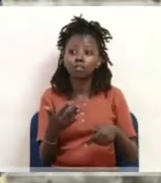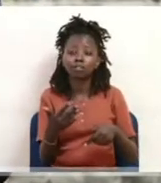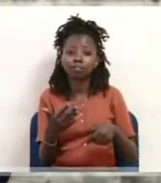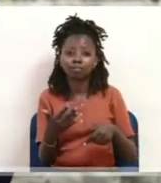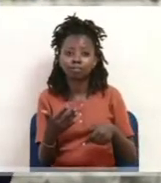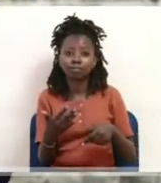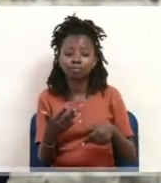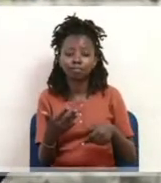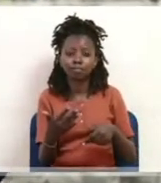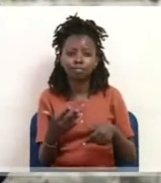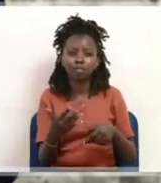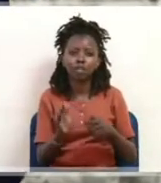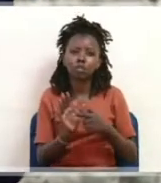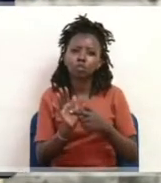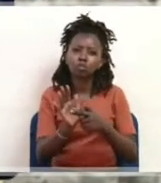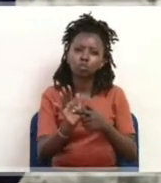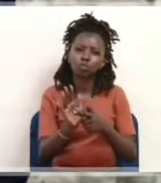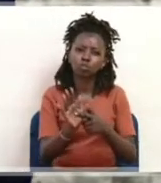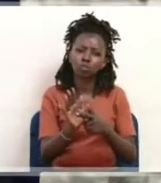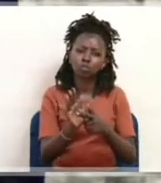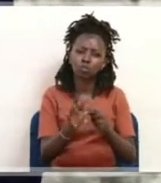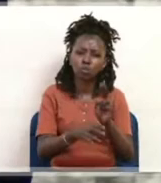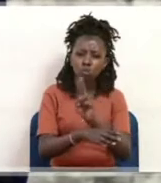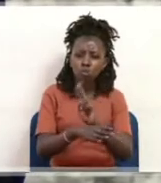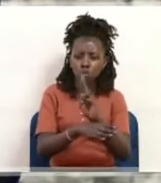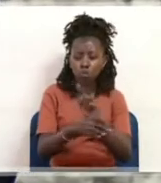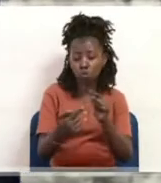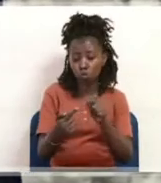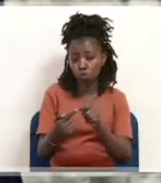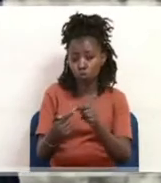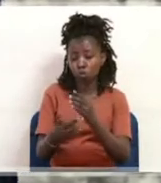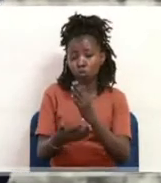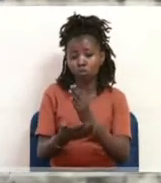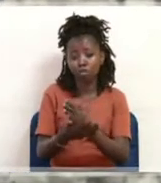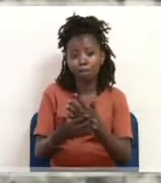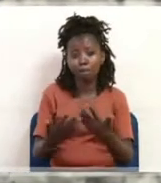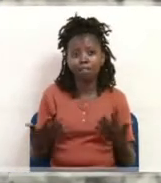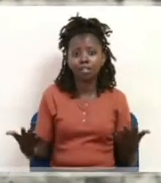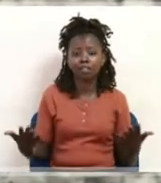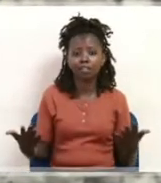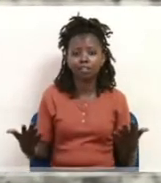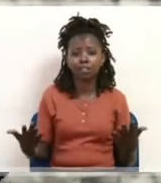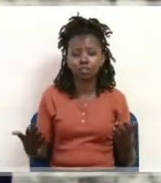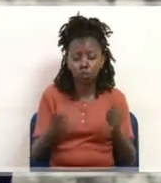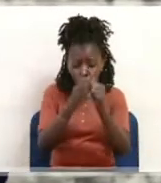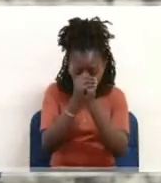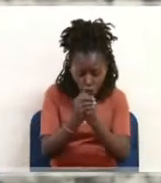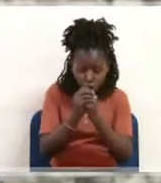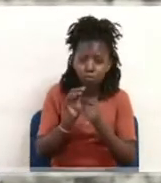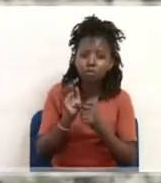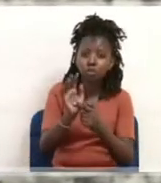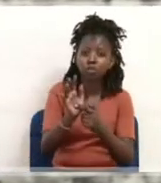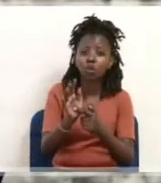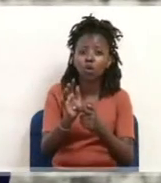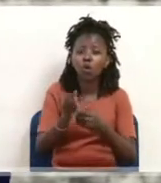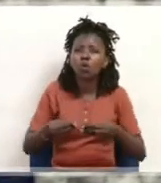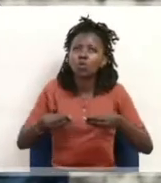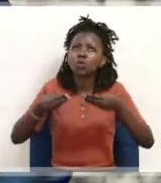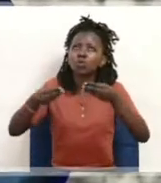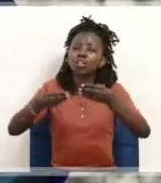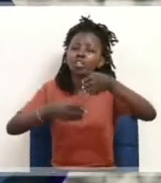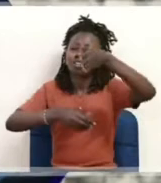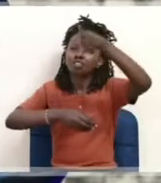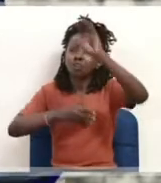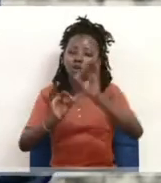ascribe value to something, to someone. So worship means that we ascribe proper value or worthy